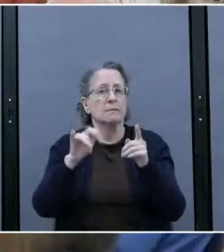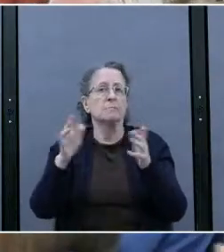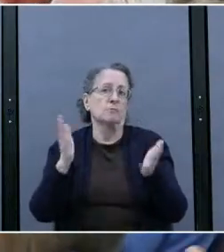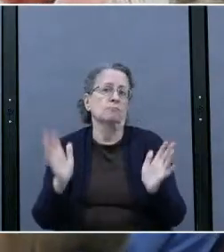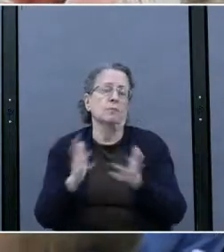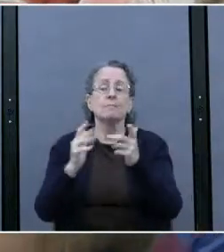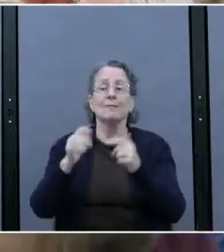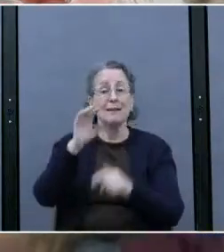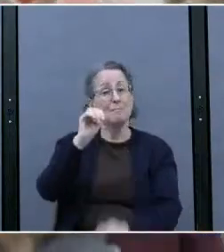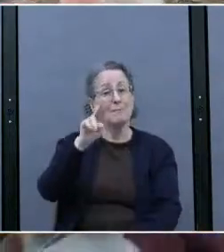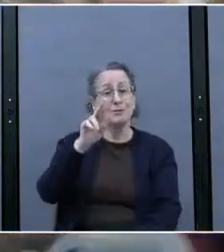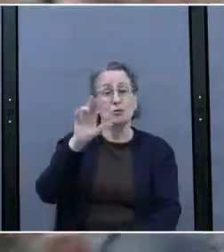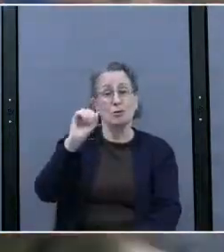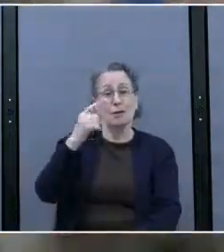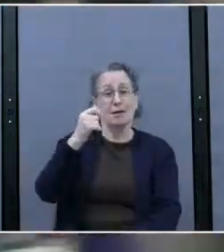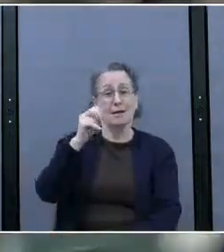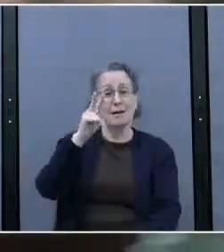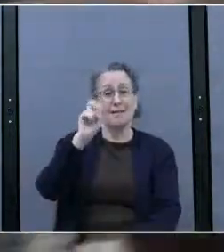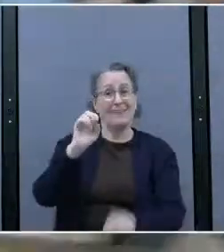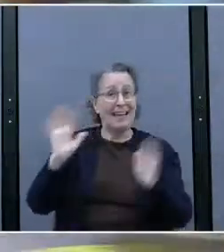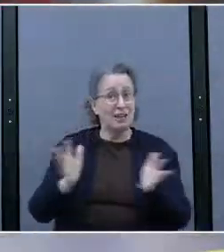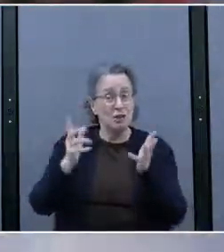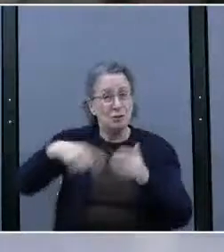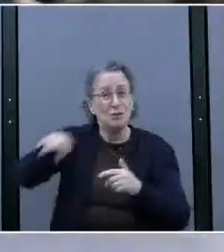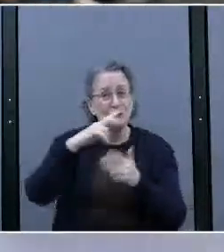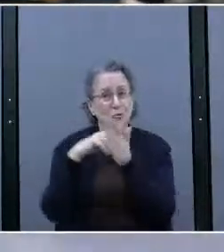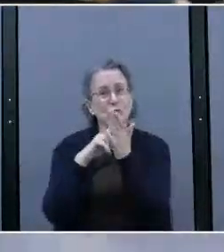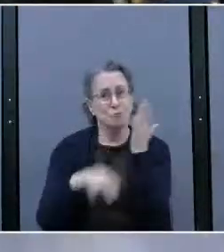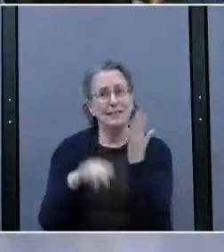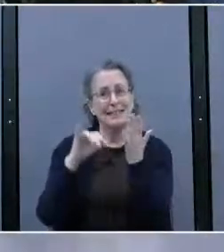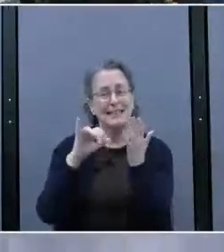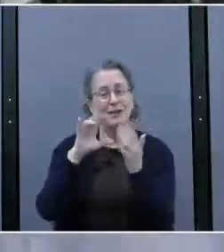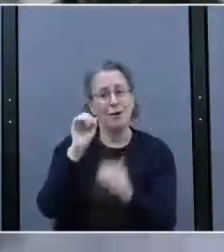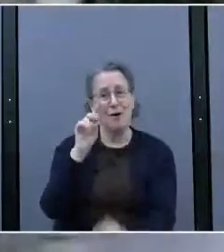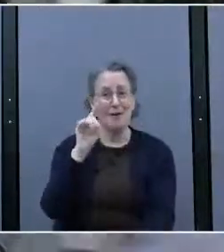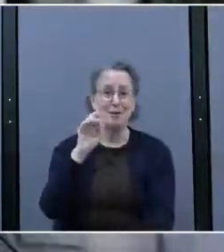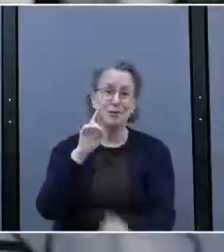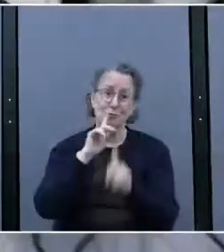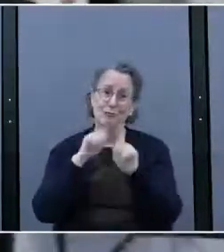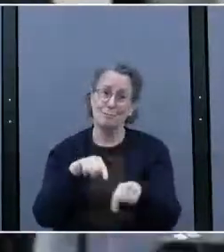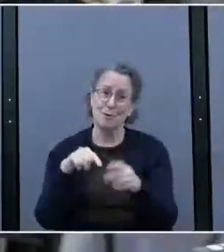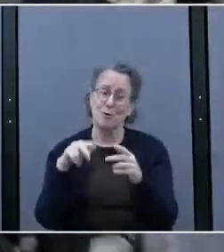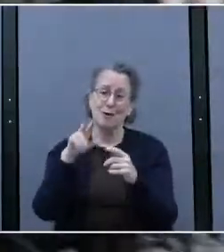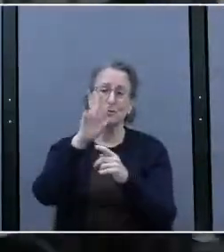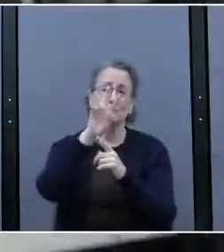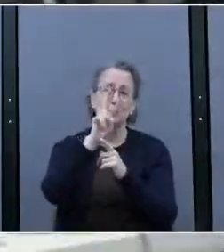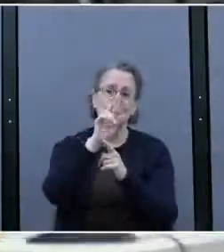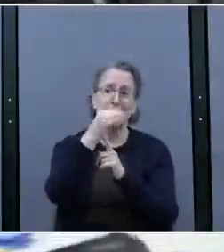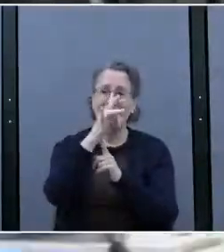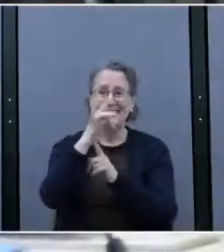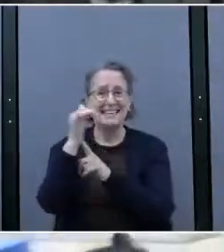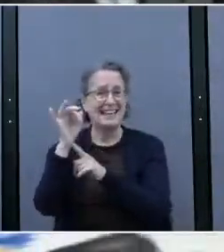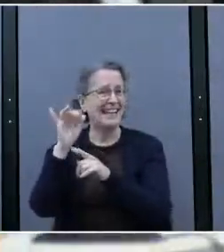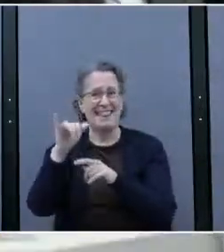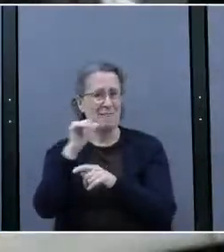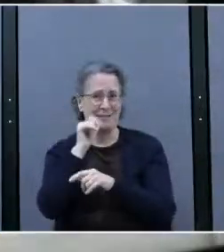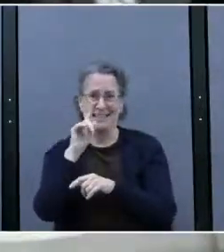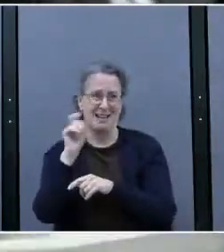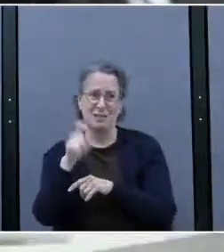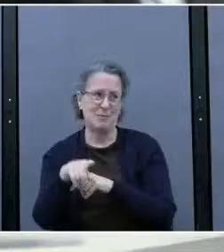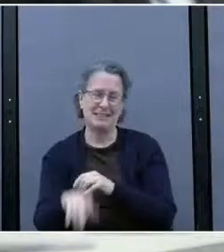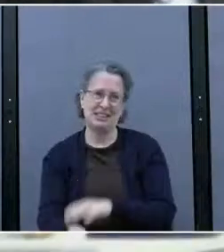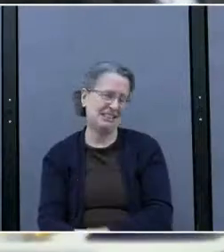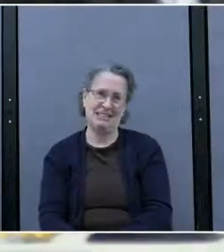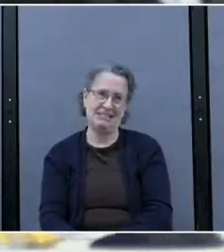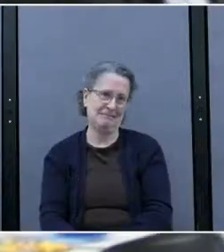encouraging you to read the auditor's report and focusing on those pages. And was it a question? I don't know. Did it end in a question mark?